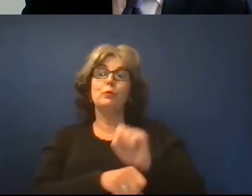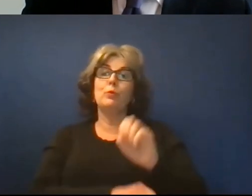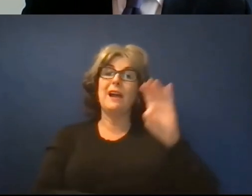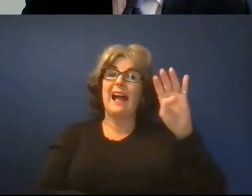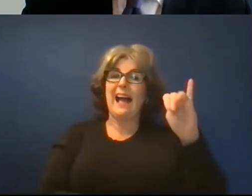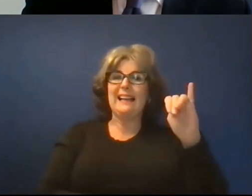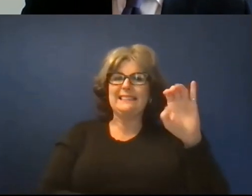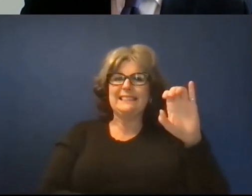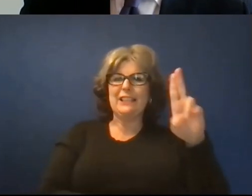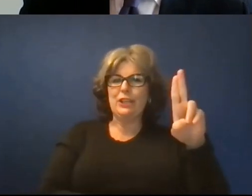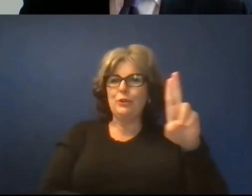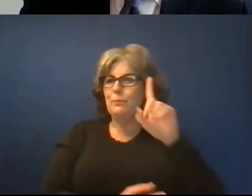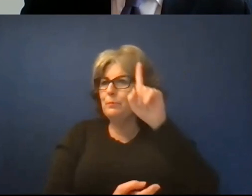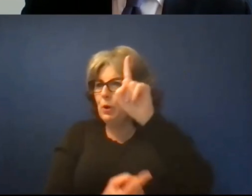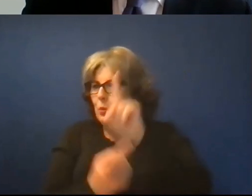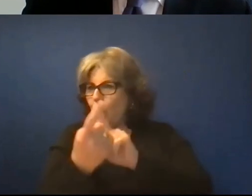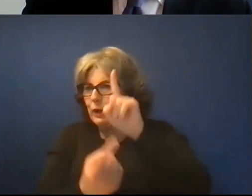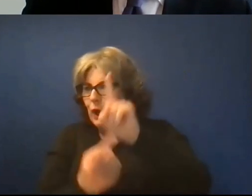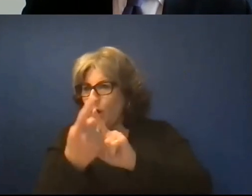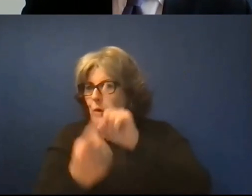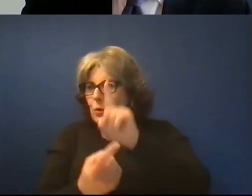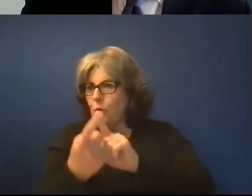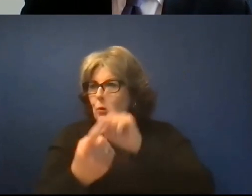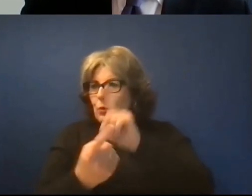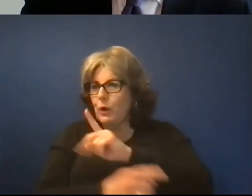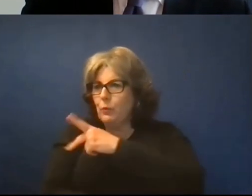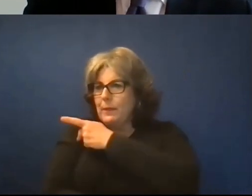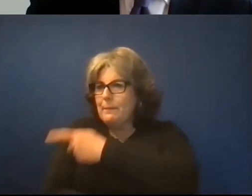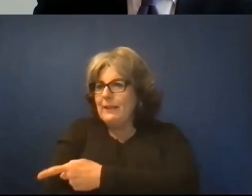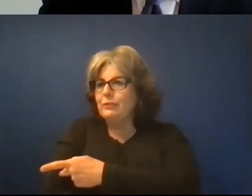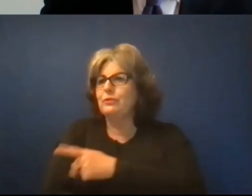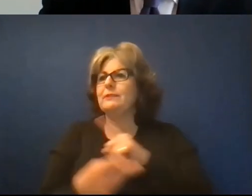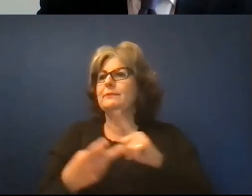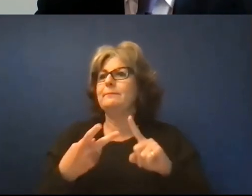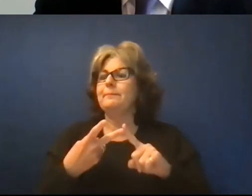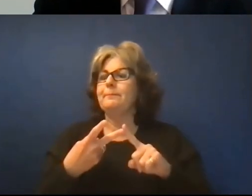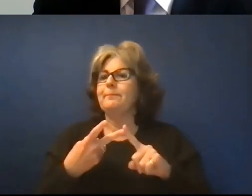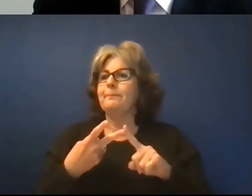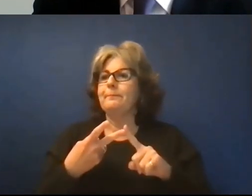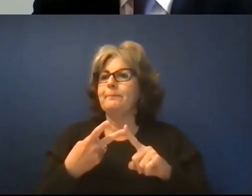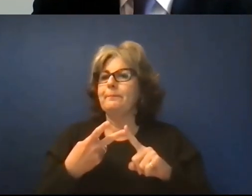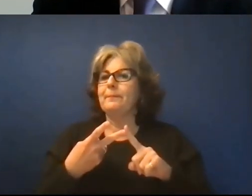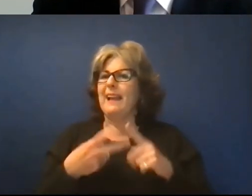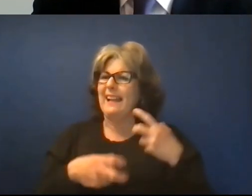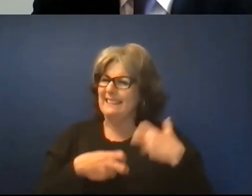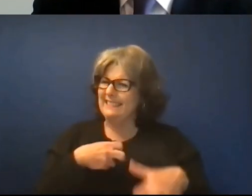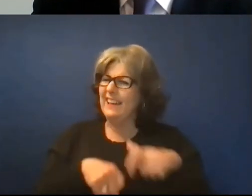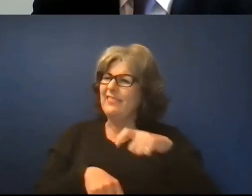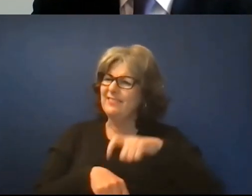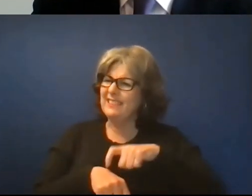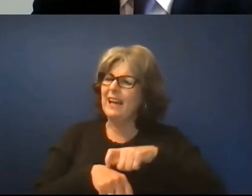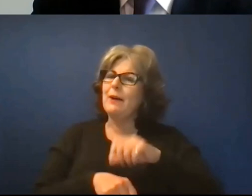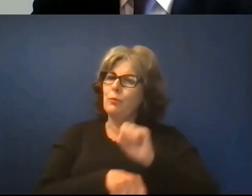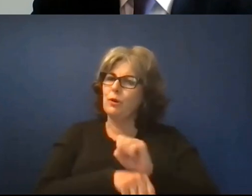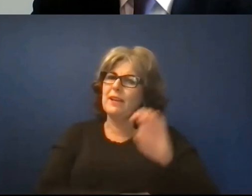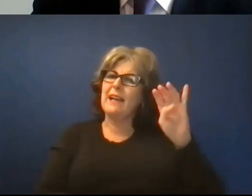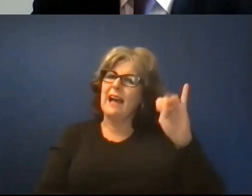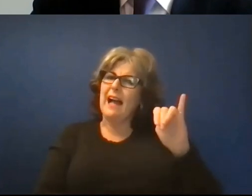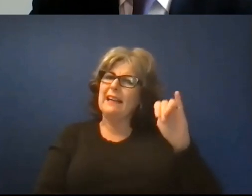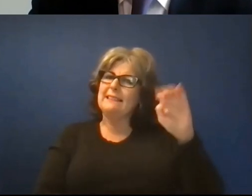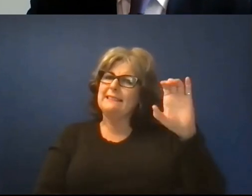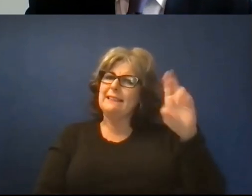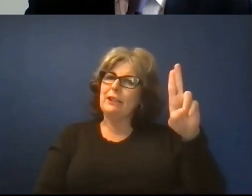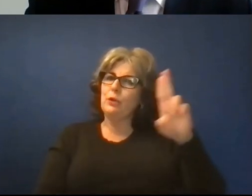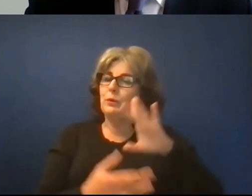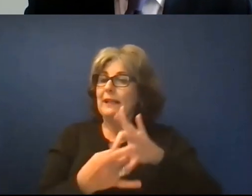lot more time one-on-one, sometimes over several days with your patients. And I had a difficult time detaching